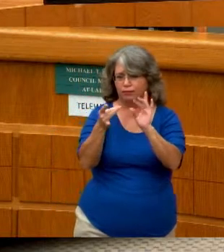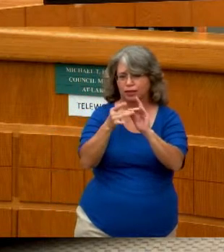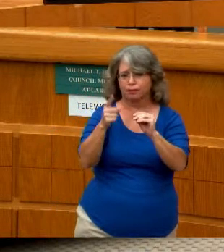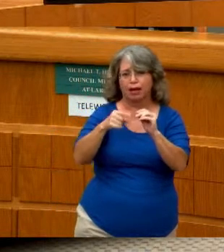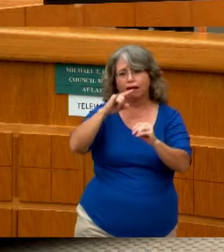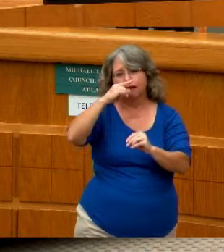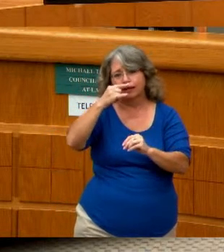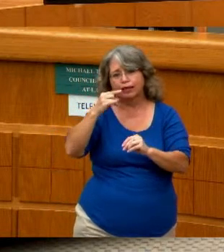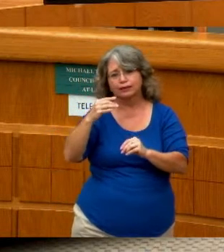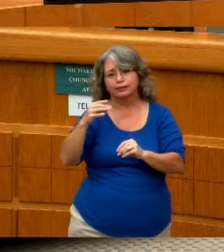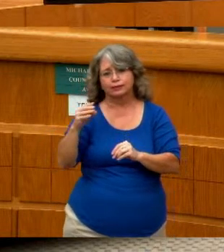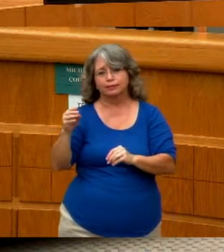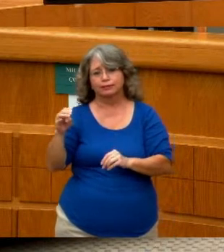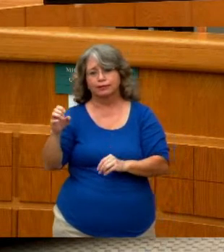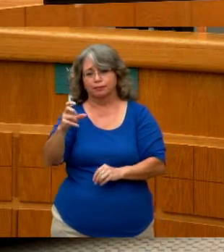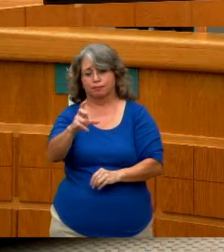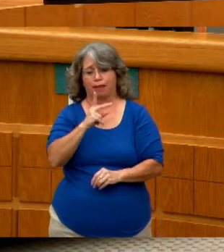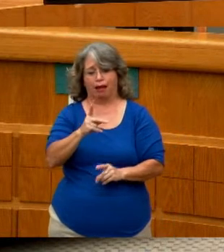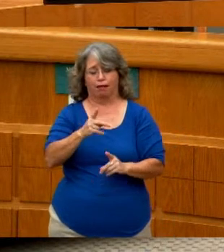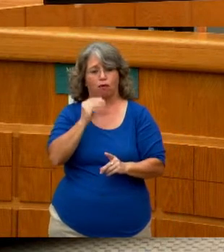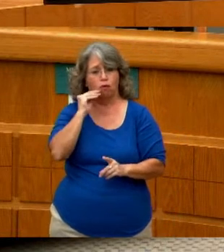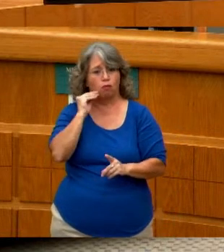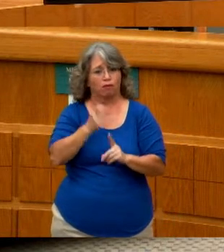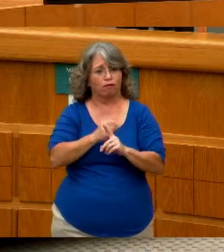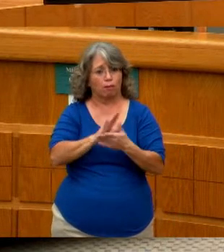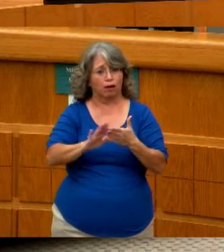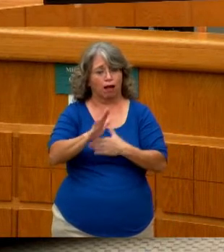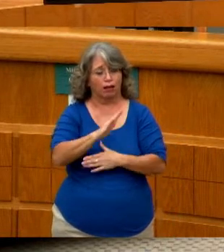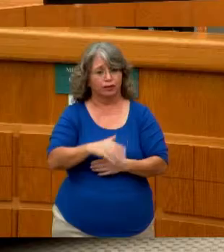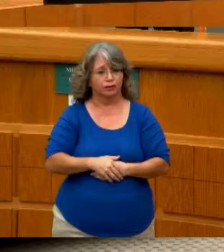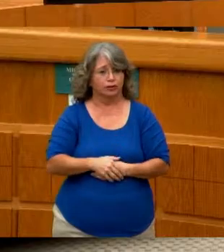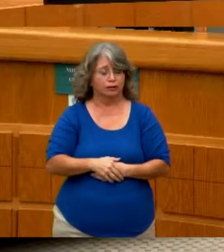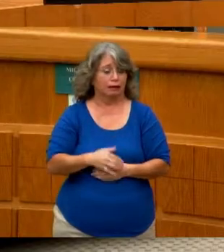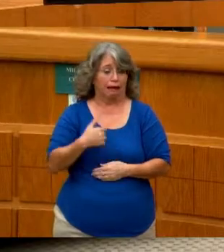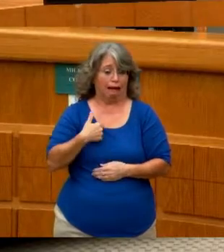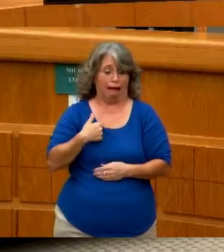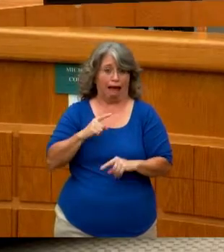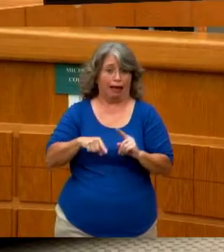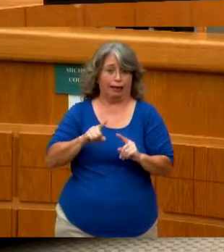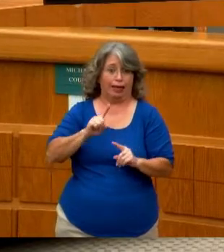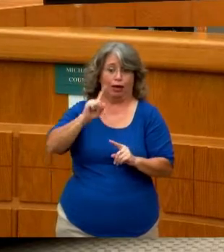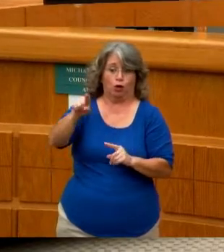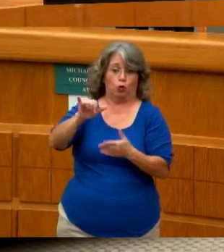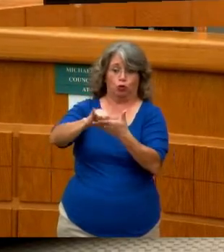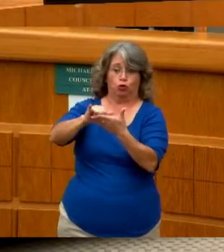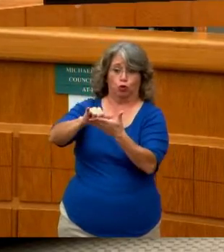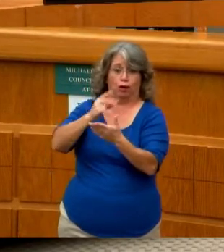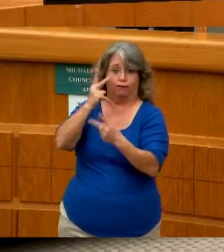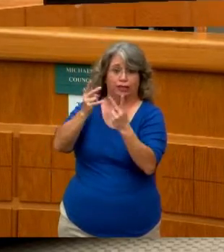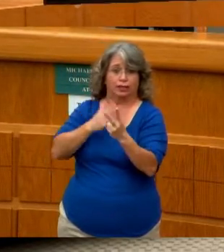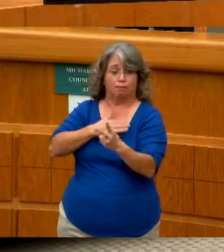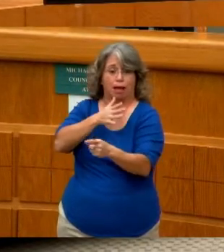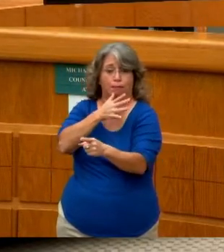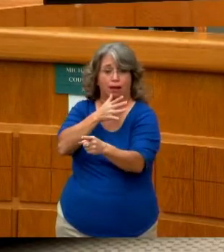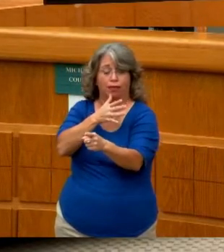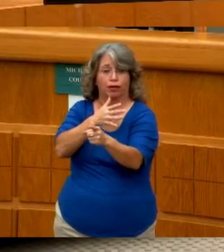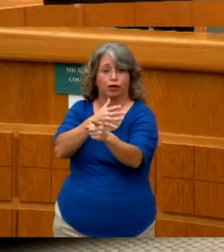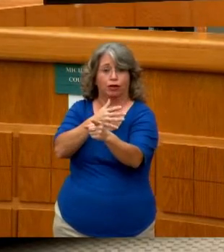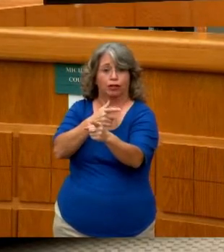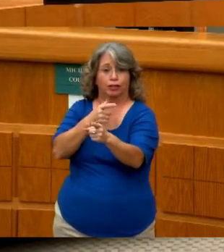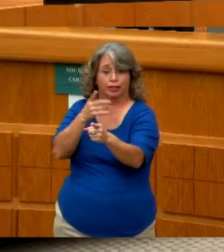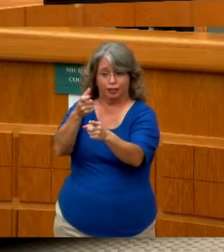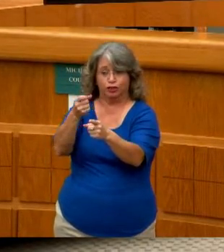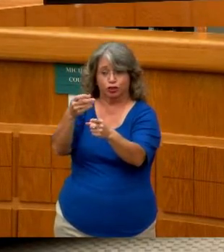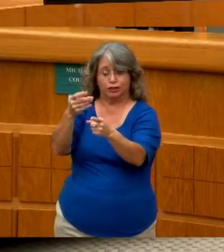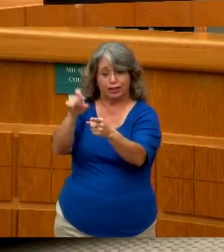I think it was Judge Canales that brought up kids coming back from college. It can go either which way. I can't go back to New